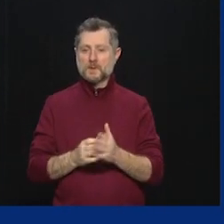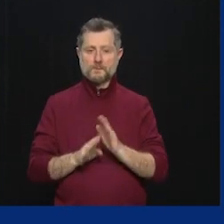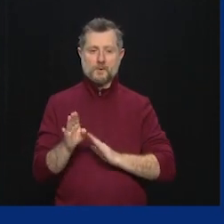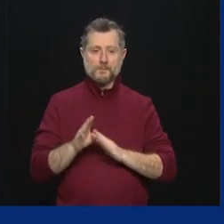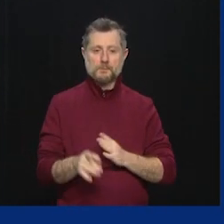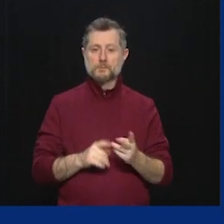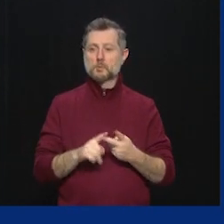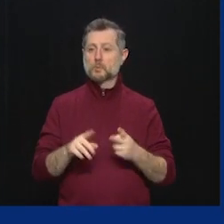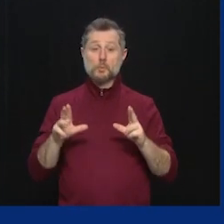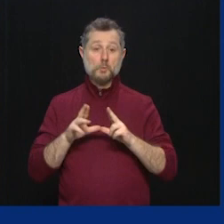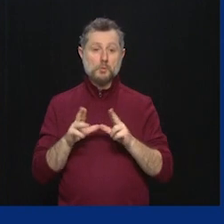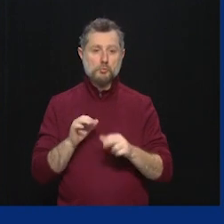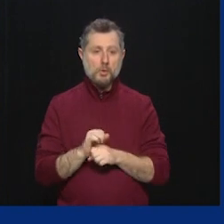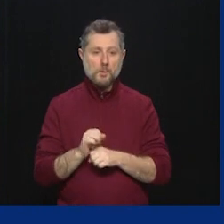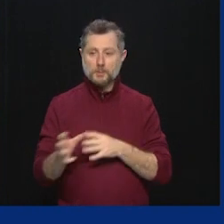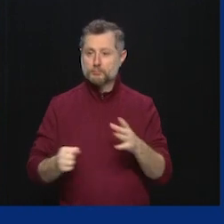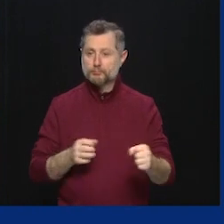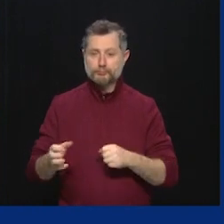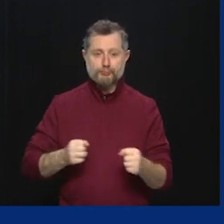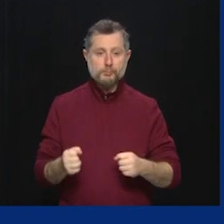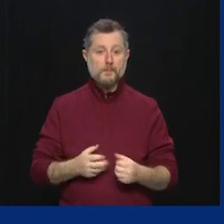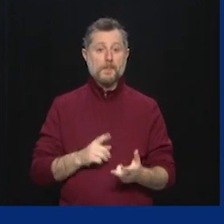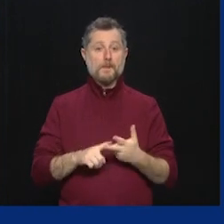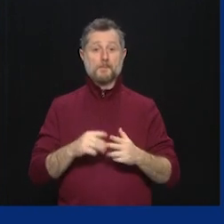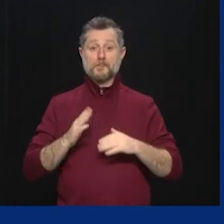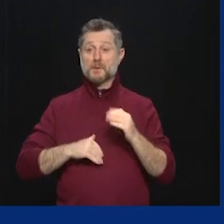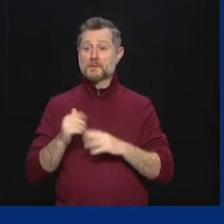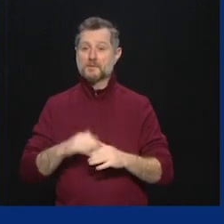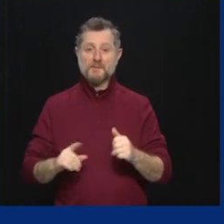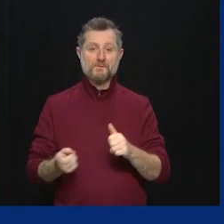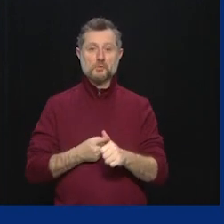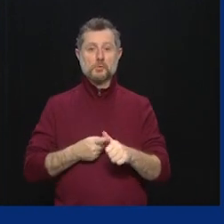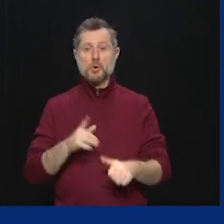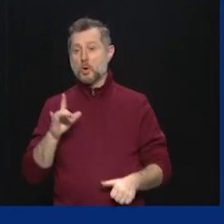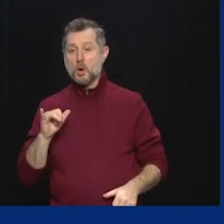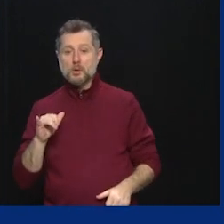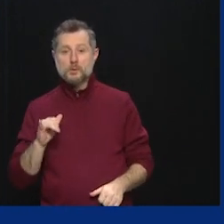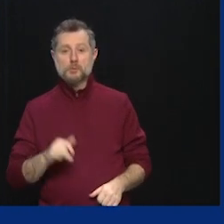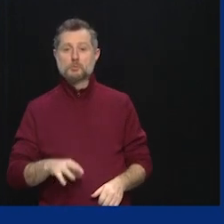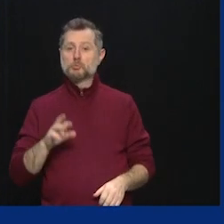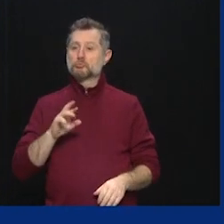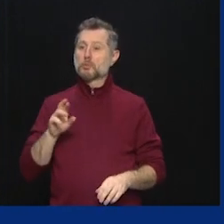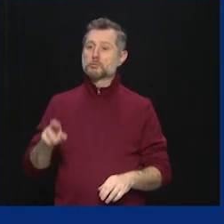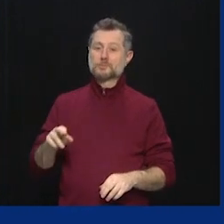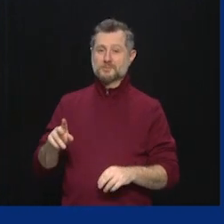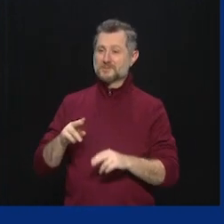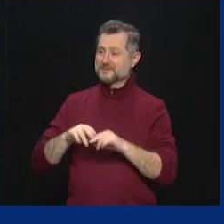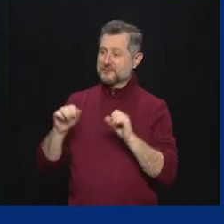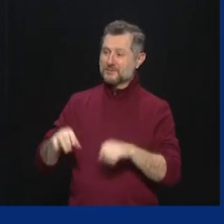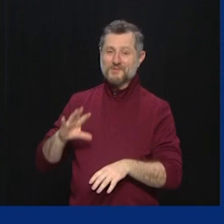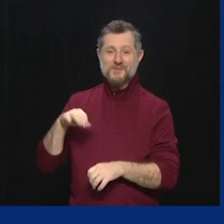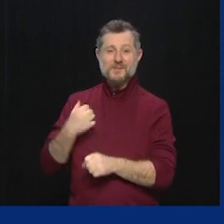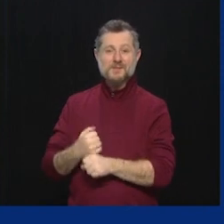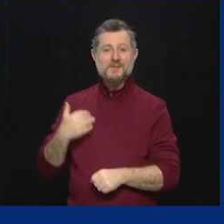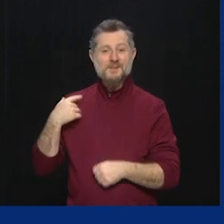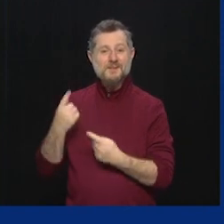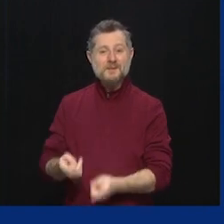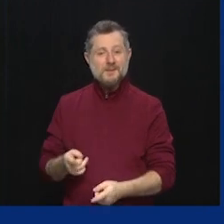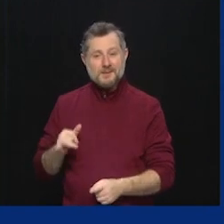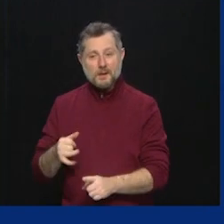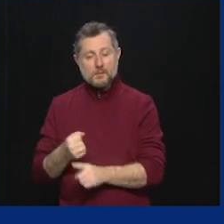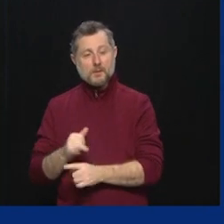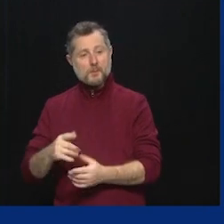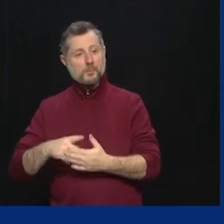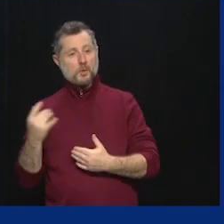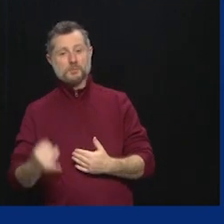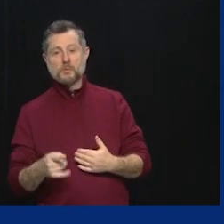was about the opportunity to build the first Long Island Railroad station in 50 years to support the project, so that, because any of you that